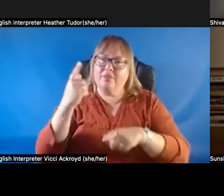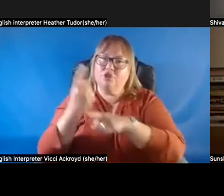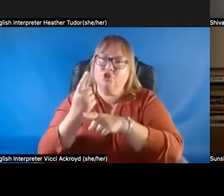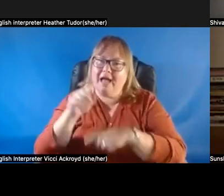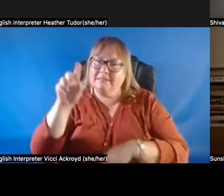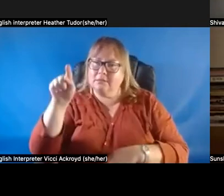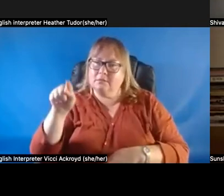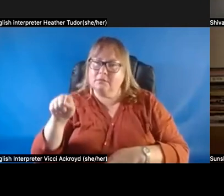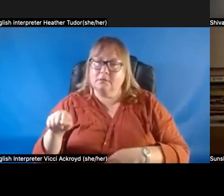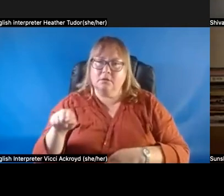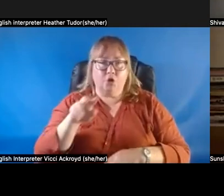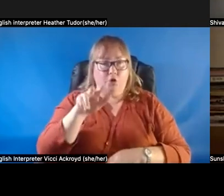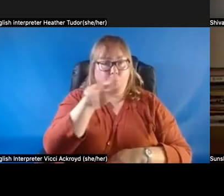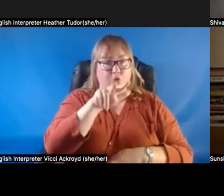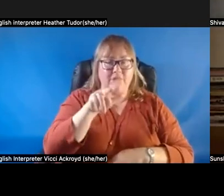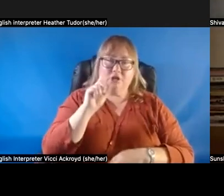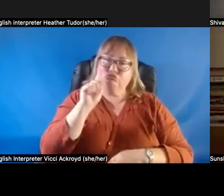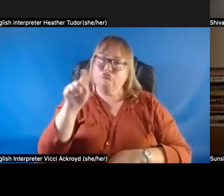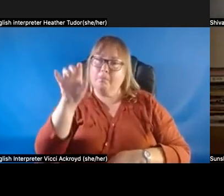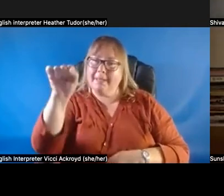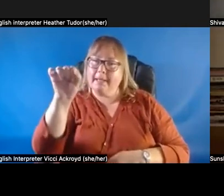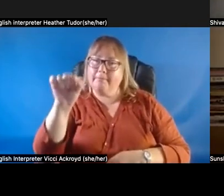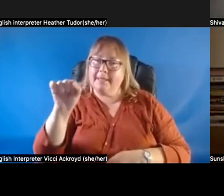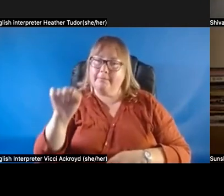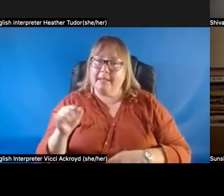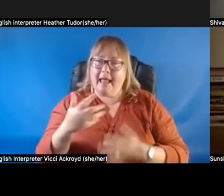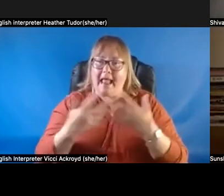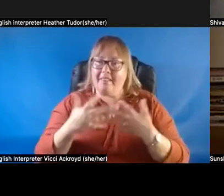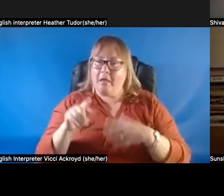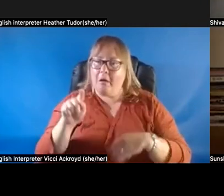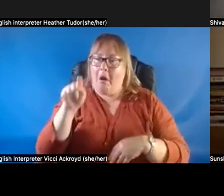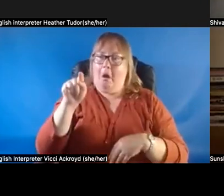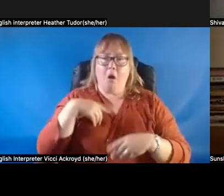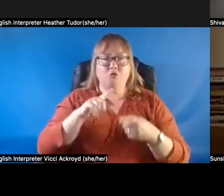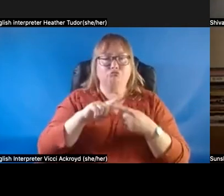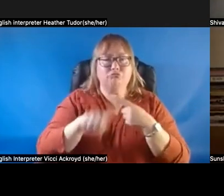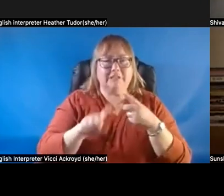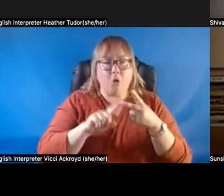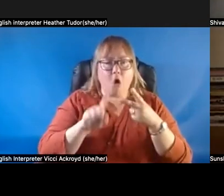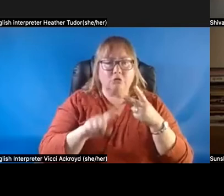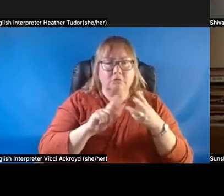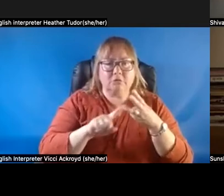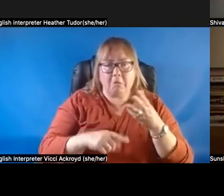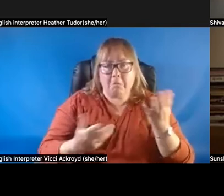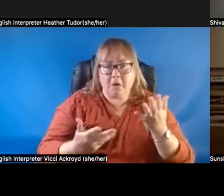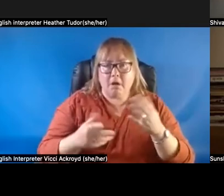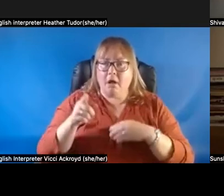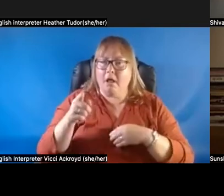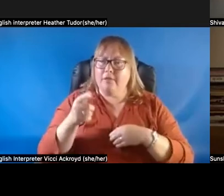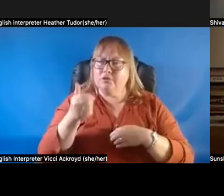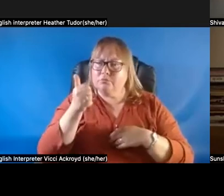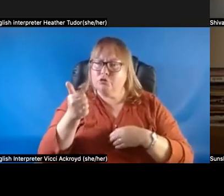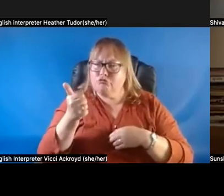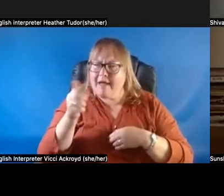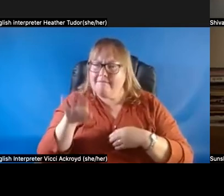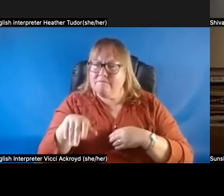there are any comments in there that people have made that you want to respond to. There were some really great ones, for instance, from